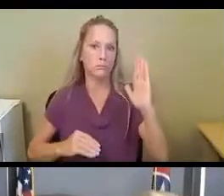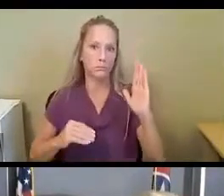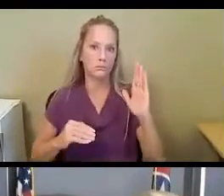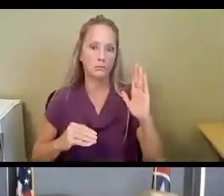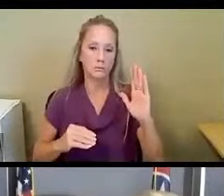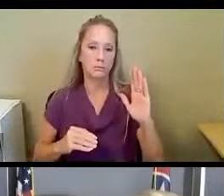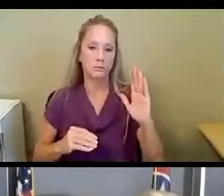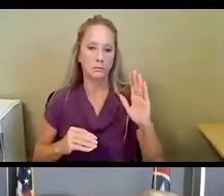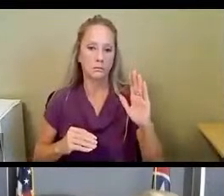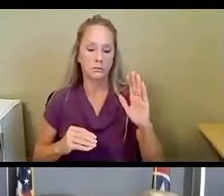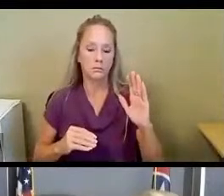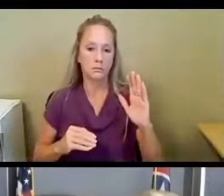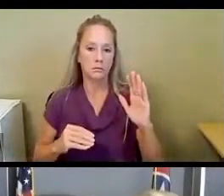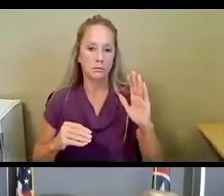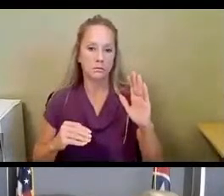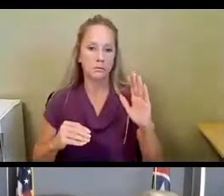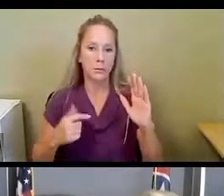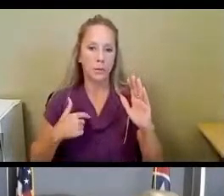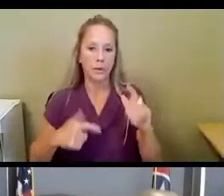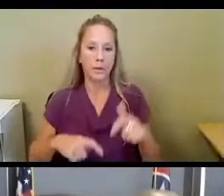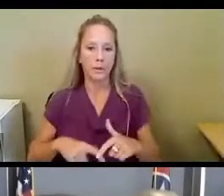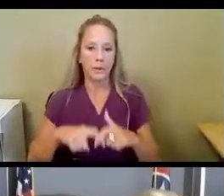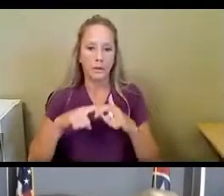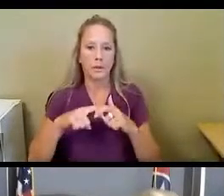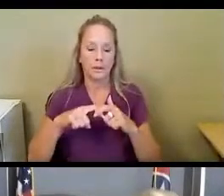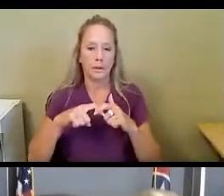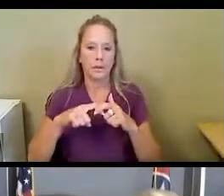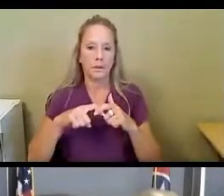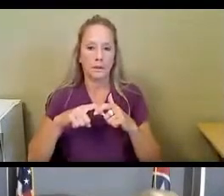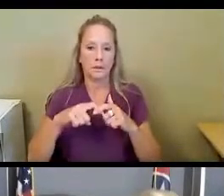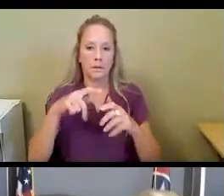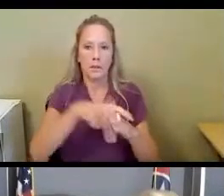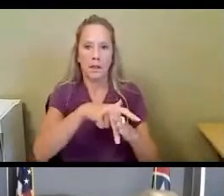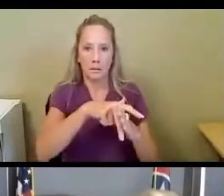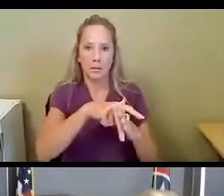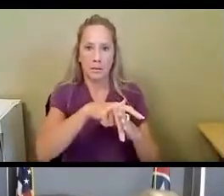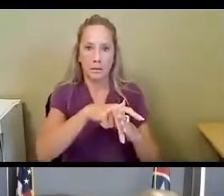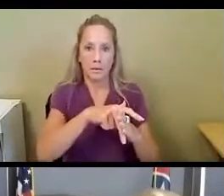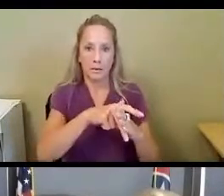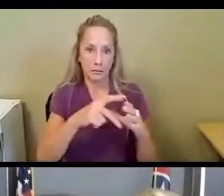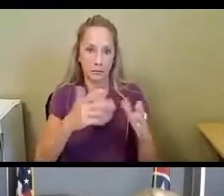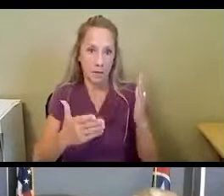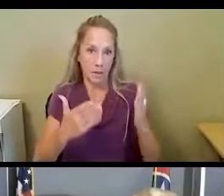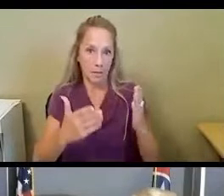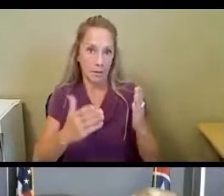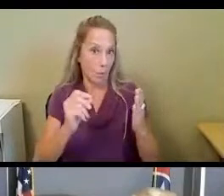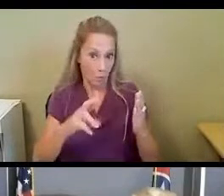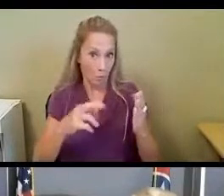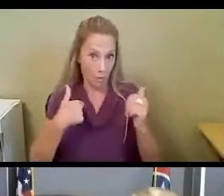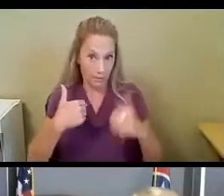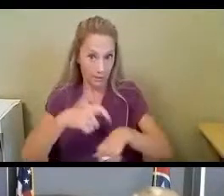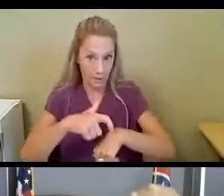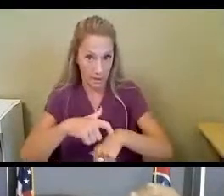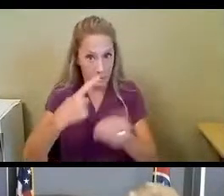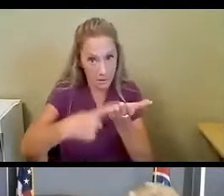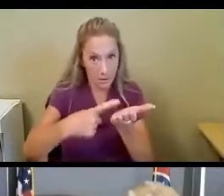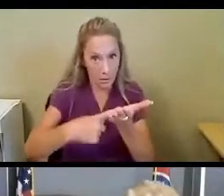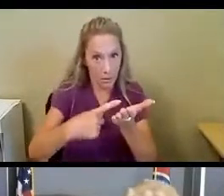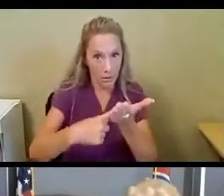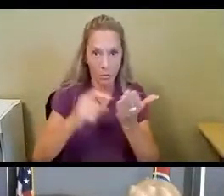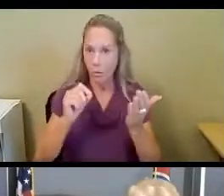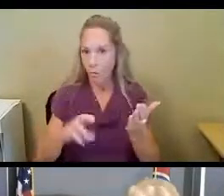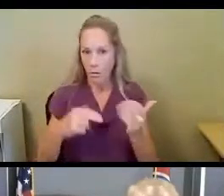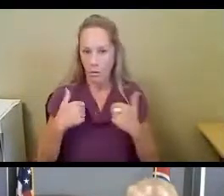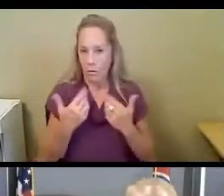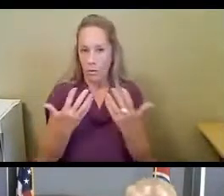about tabling some of the measures that we're talking about. Is it time to talk about that, or do we wait until